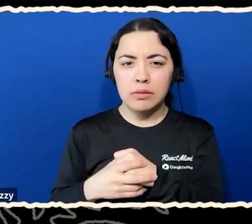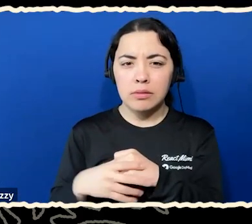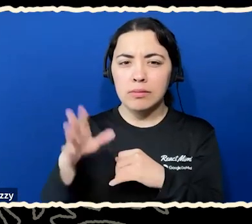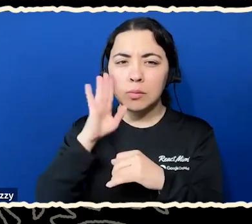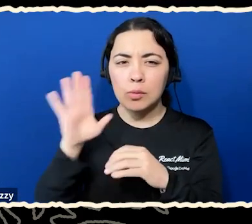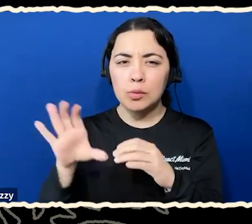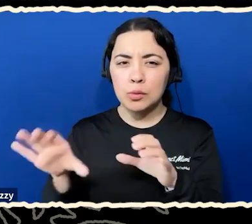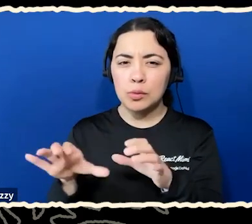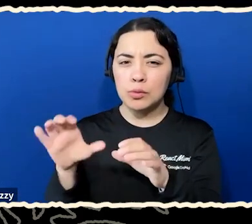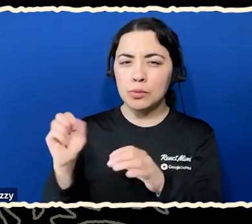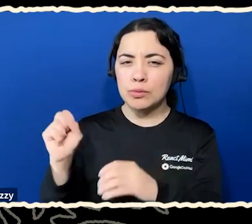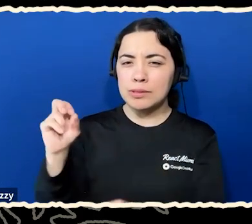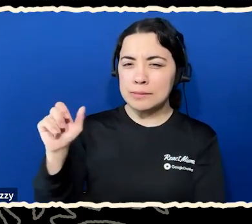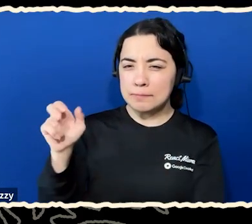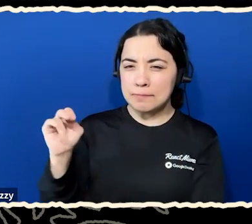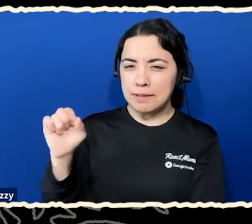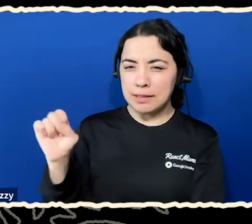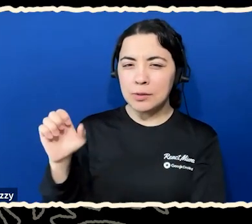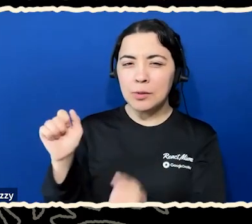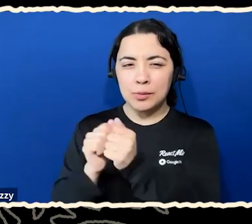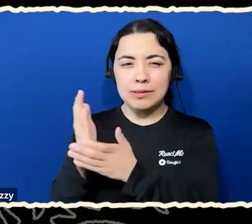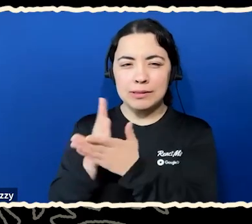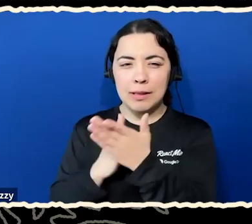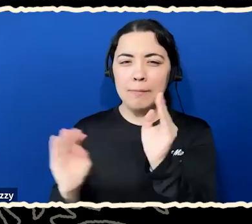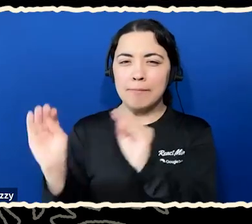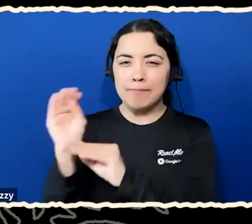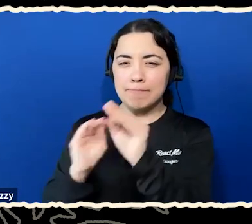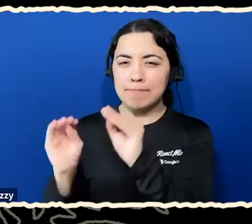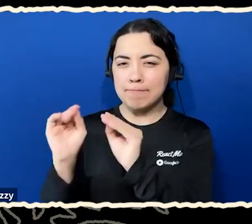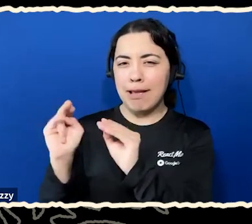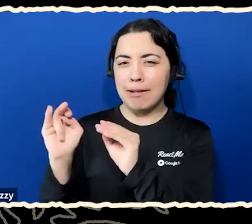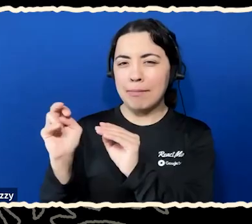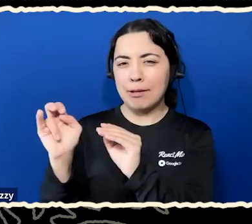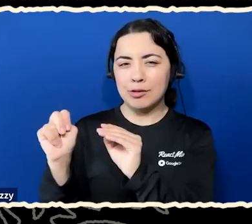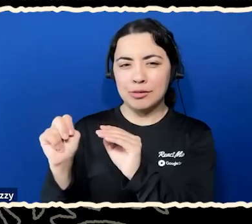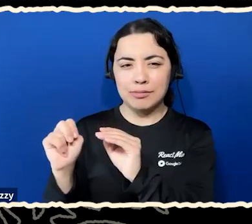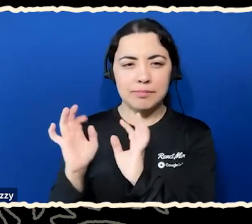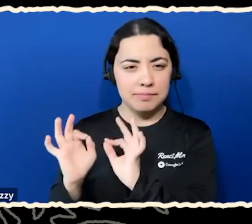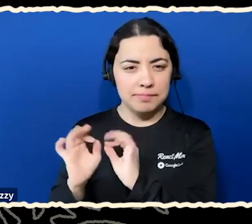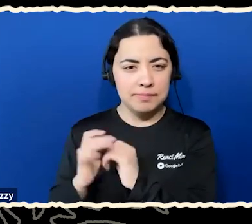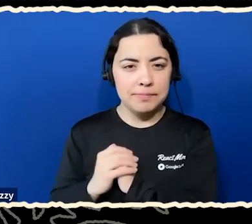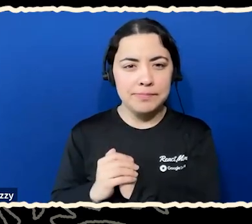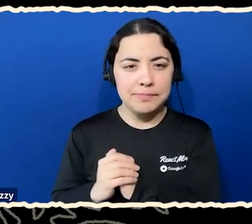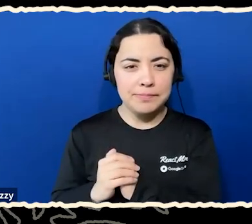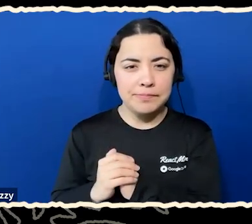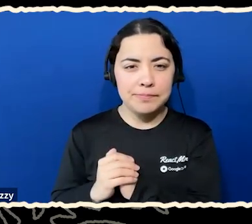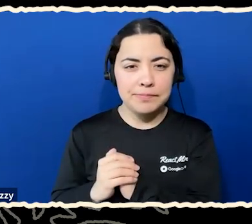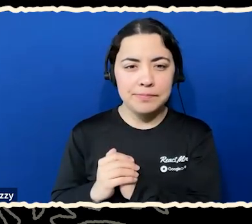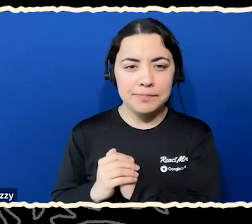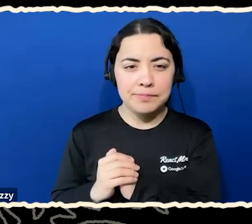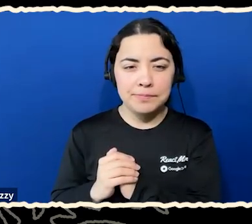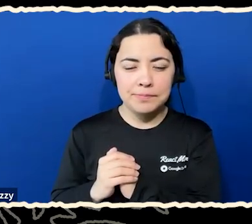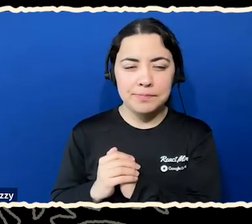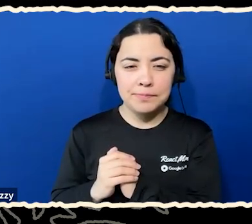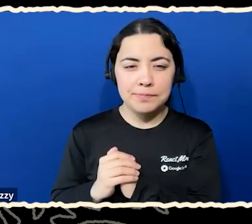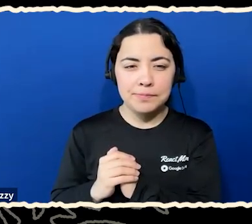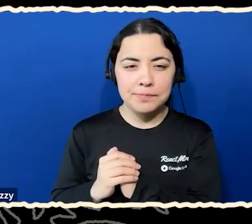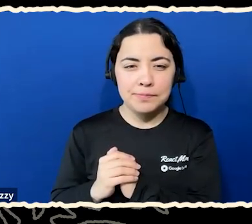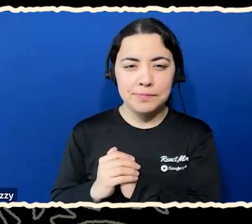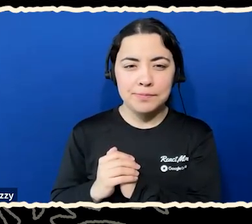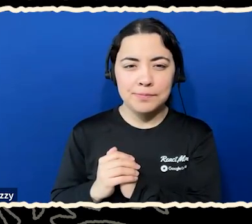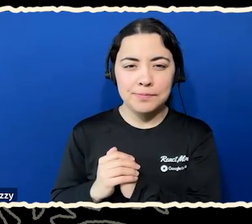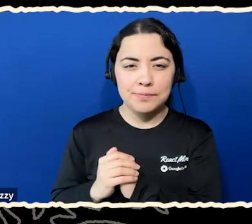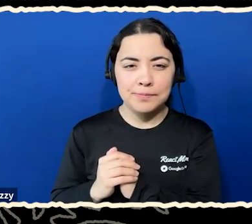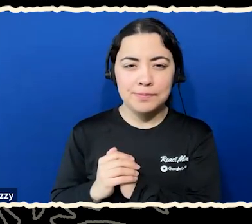suspense with some animations for this one as well. And that's it. Amazing. Yeah, so now